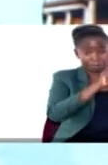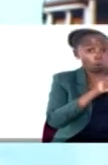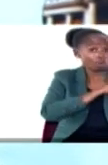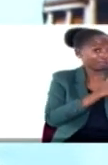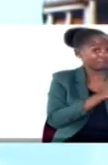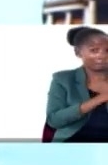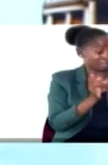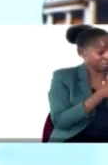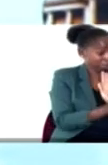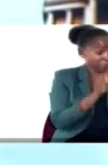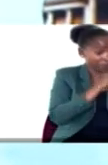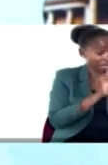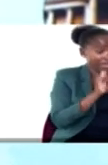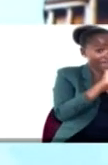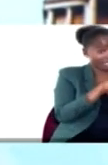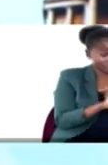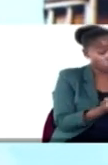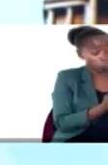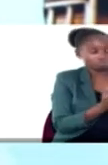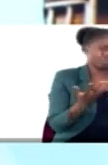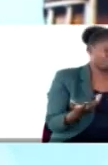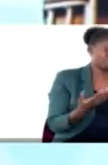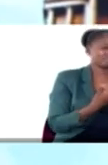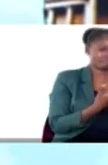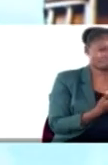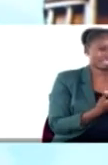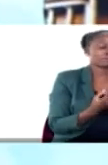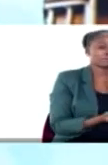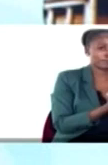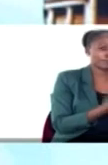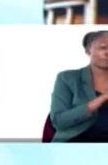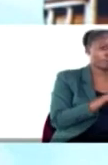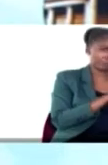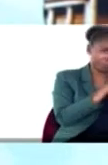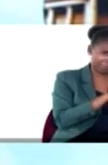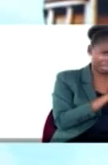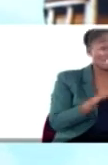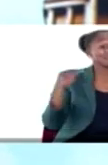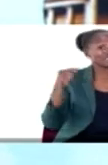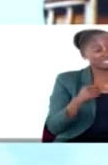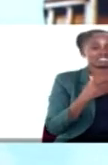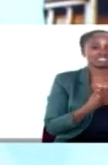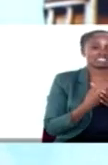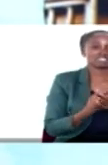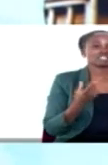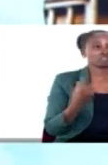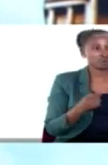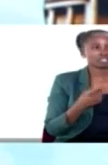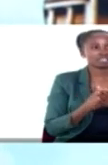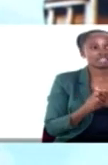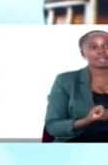have the skills and the connectivity. It can become the preserve of the